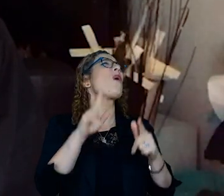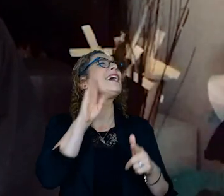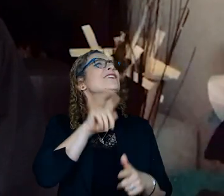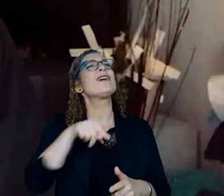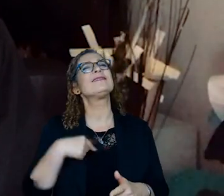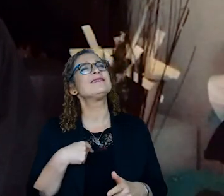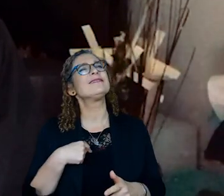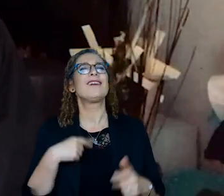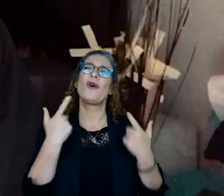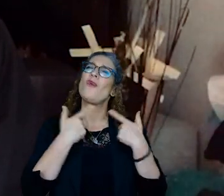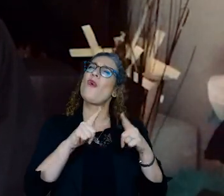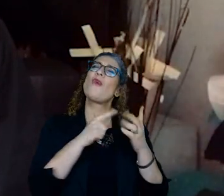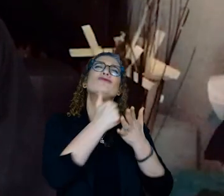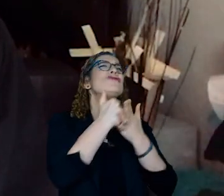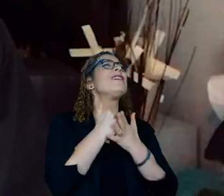Lord, hear us.